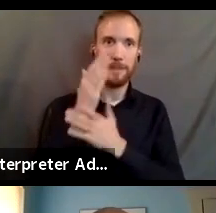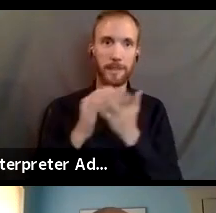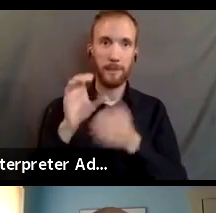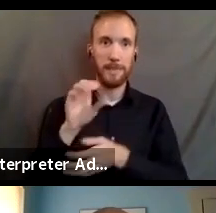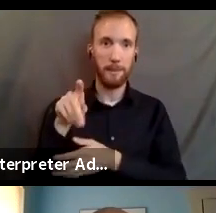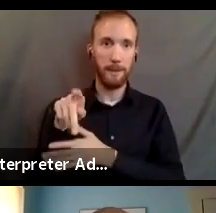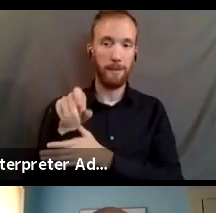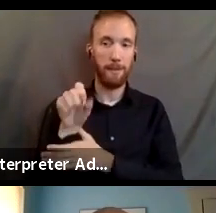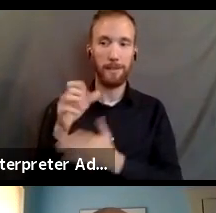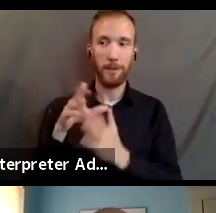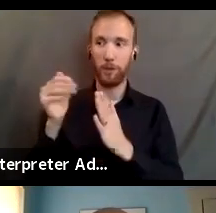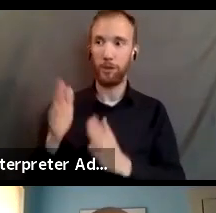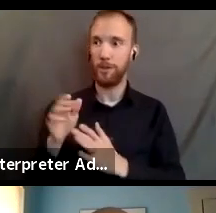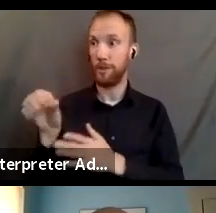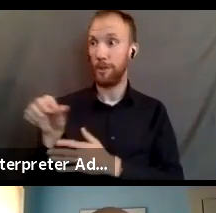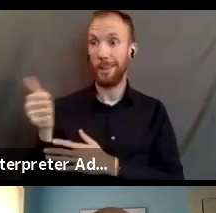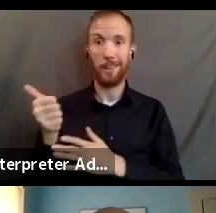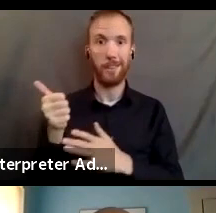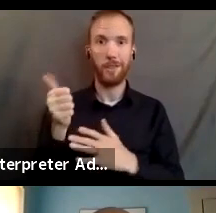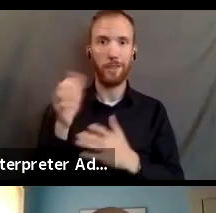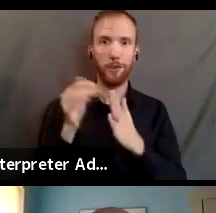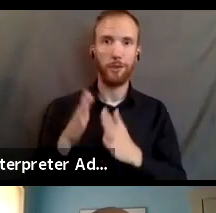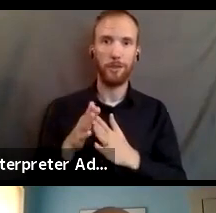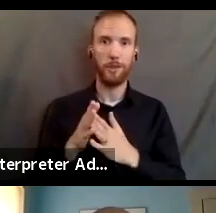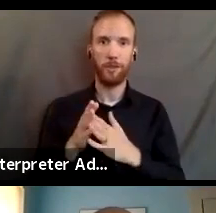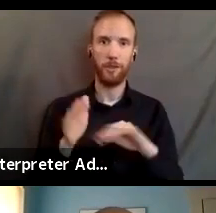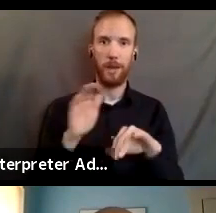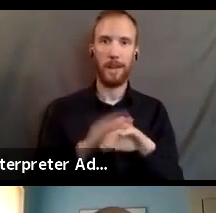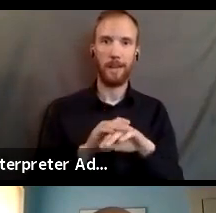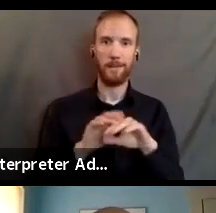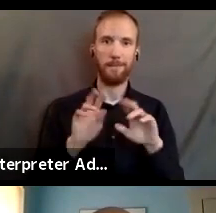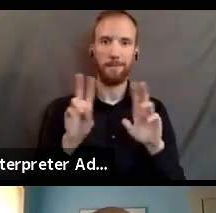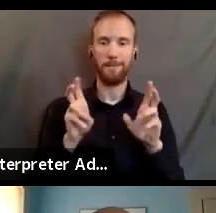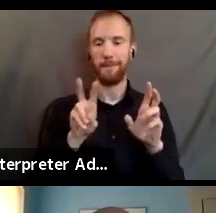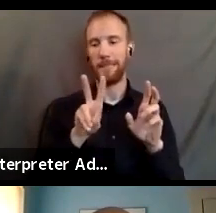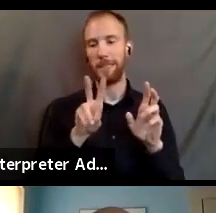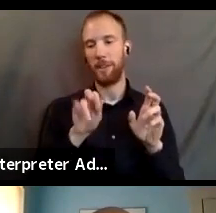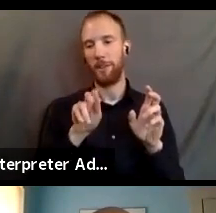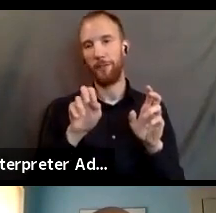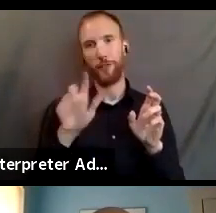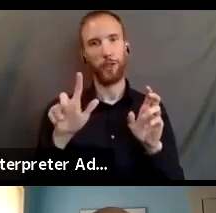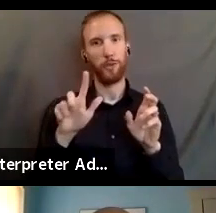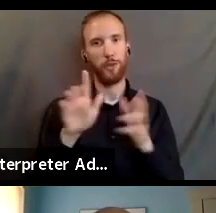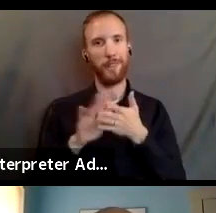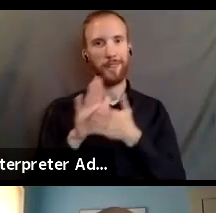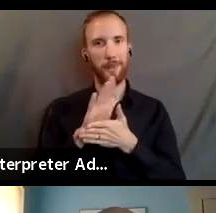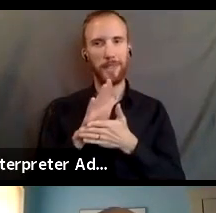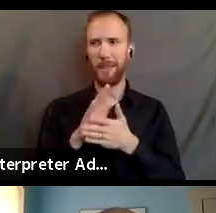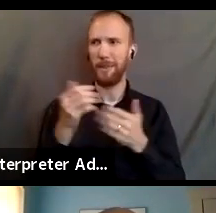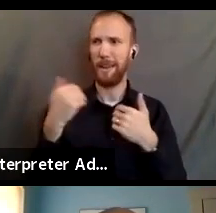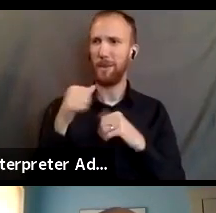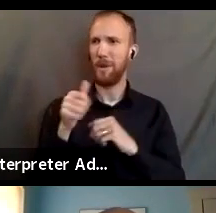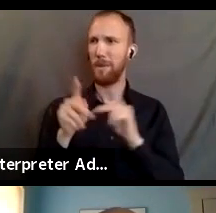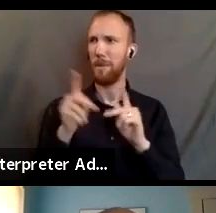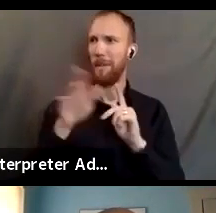campus with me and that others are all around the country and we're just so very proud of you